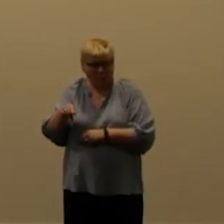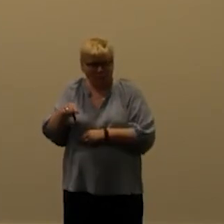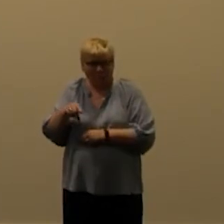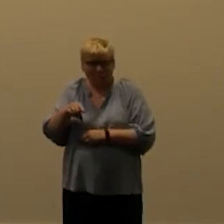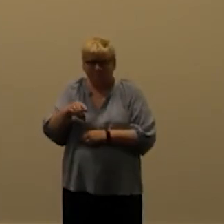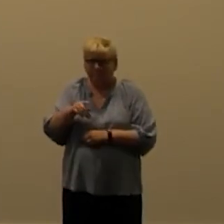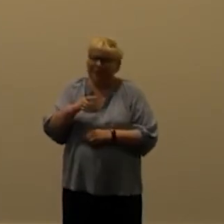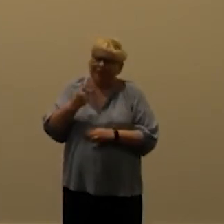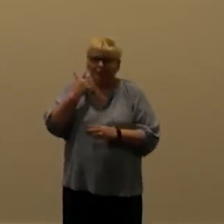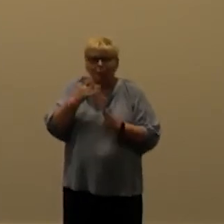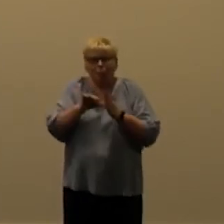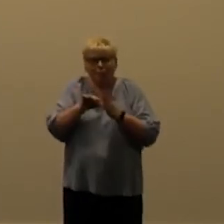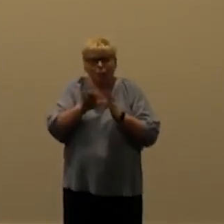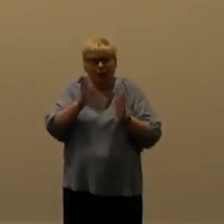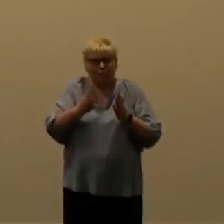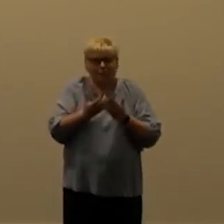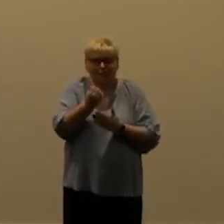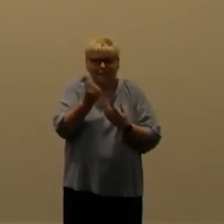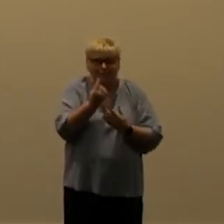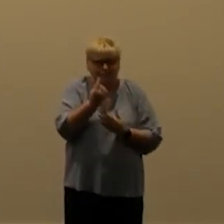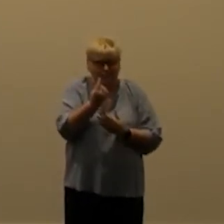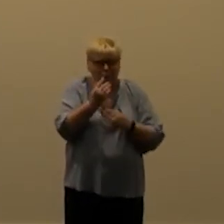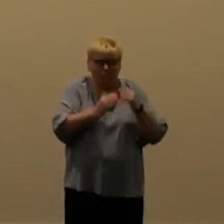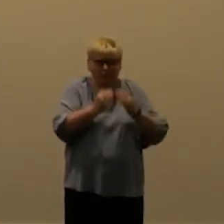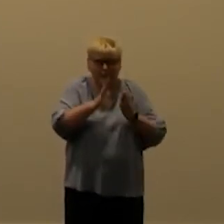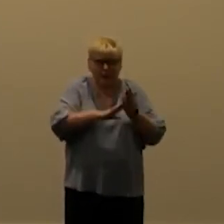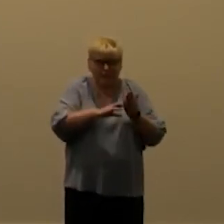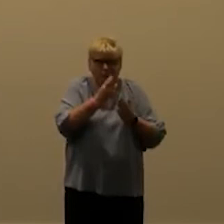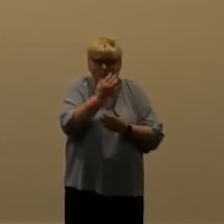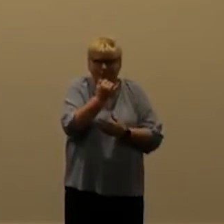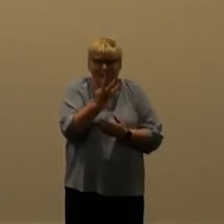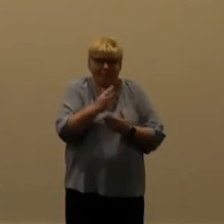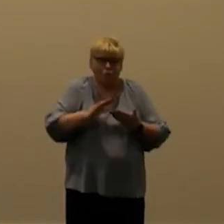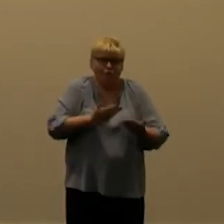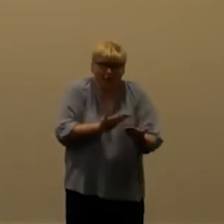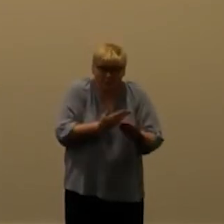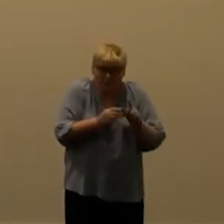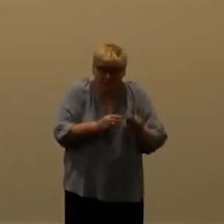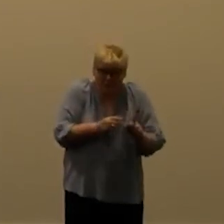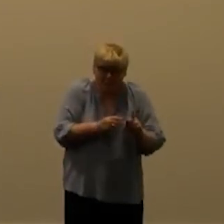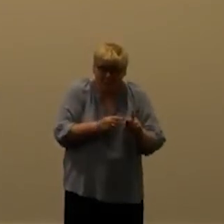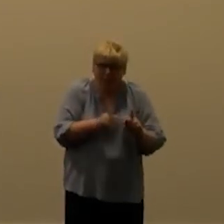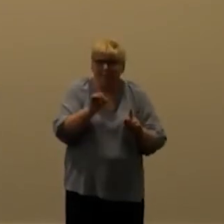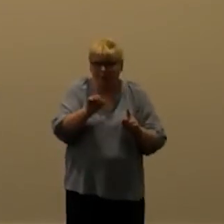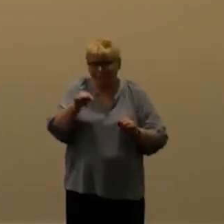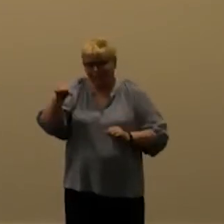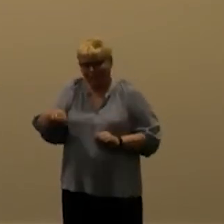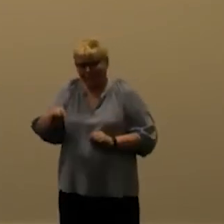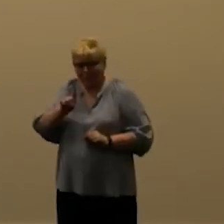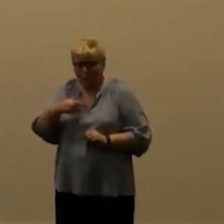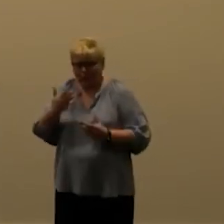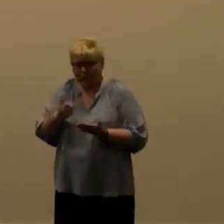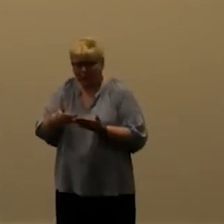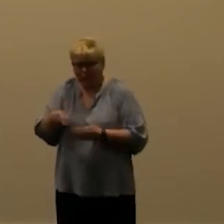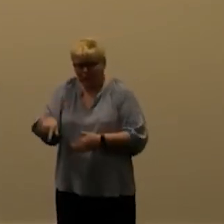provider. I think the problem is you'd have to find someone to build kind of an M365 provider, as it were, whereas this is the way that we've got available to